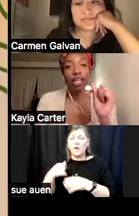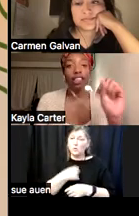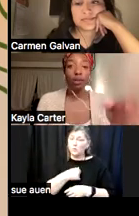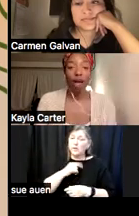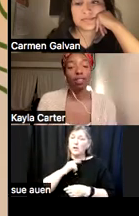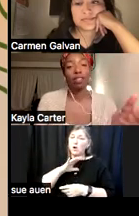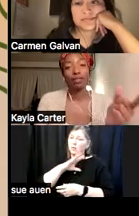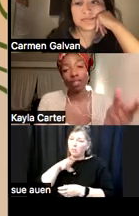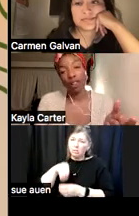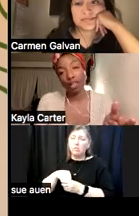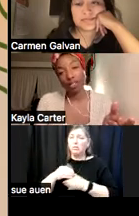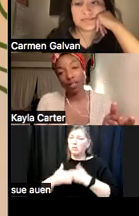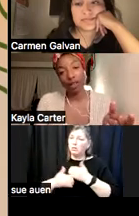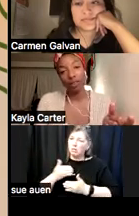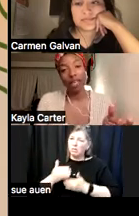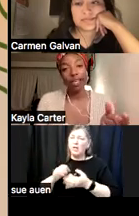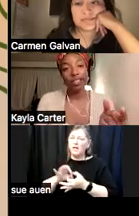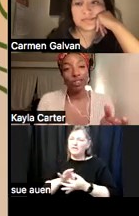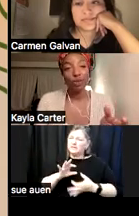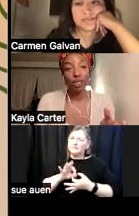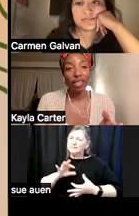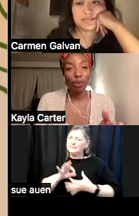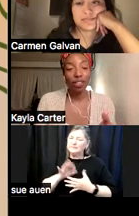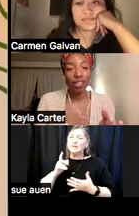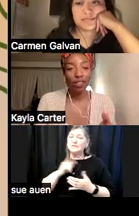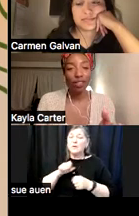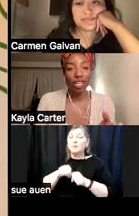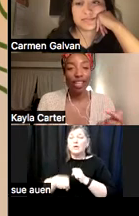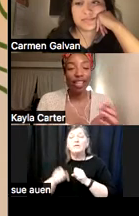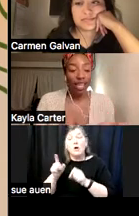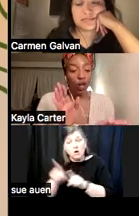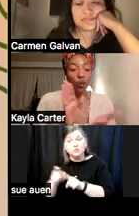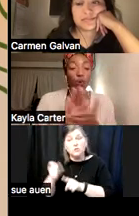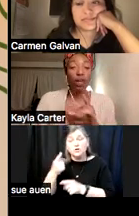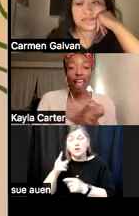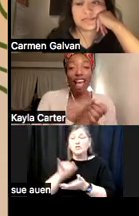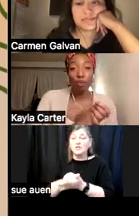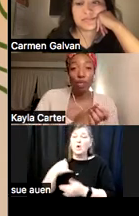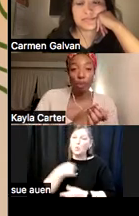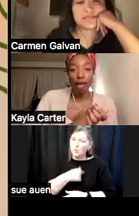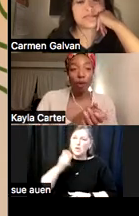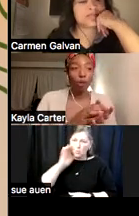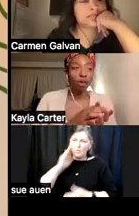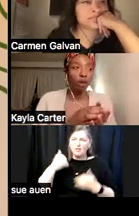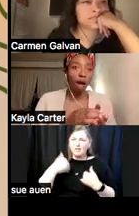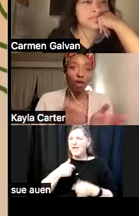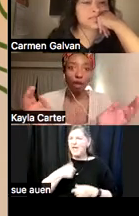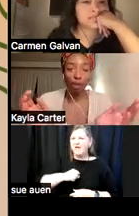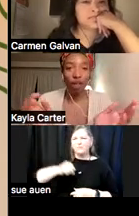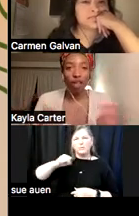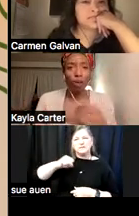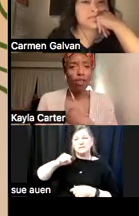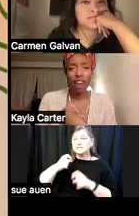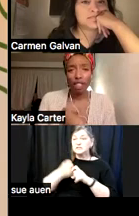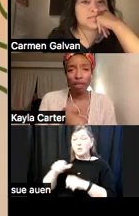engaging in the practice of decolonizing grief, it's also really important to understand that, like, we will have pushback, whether it be from other